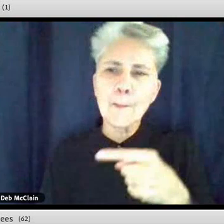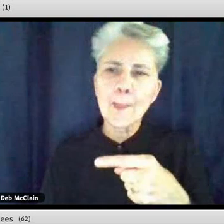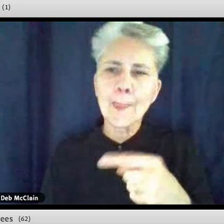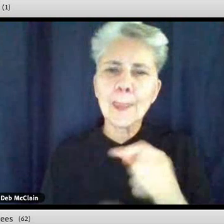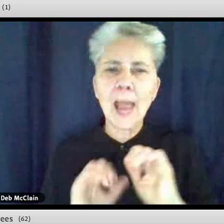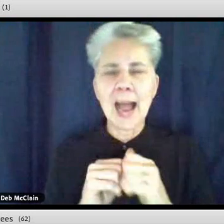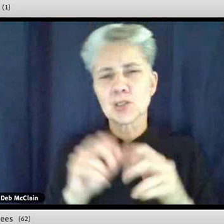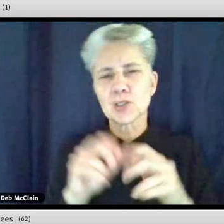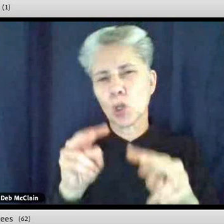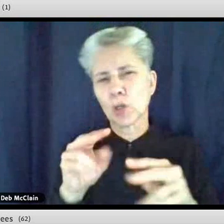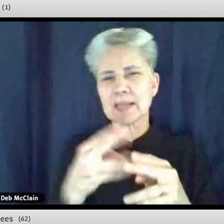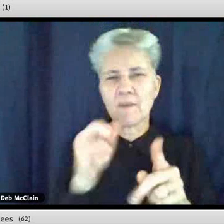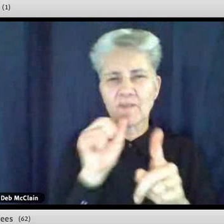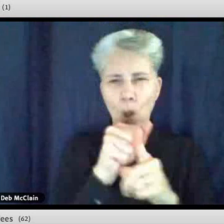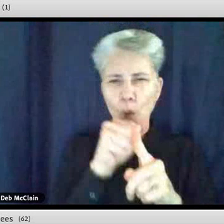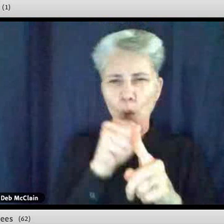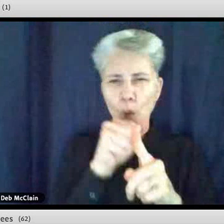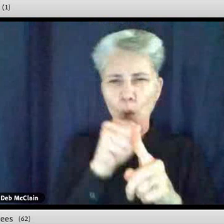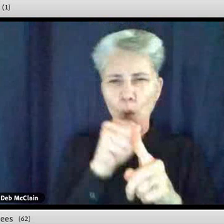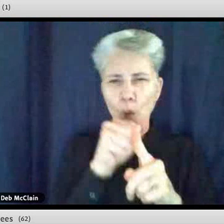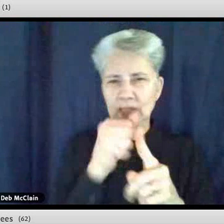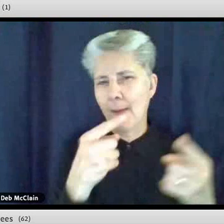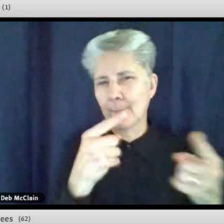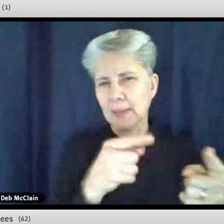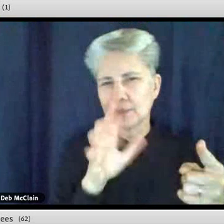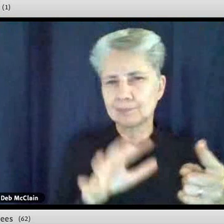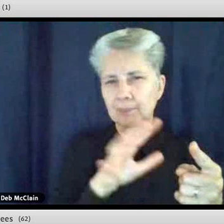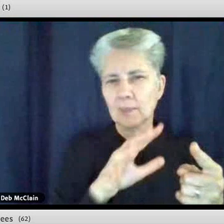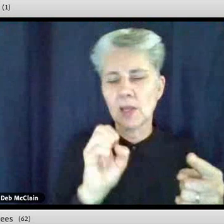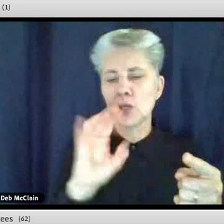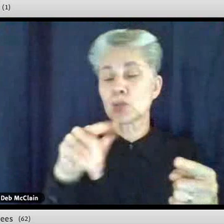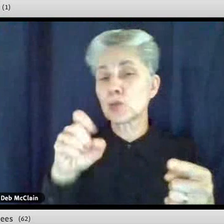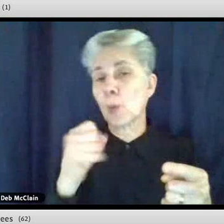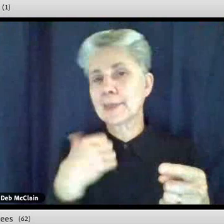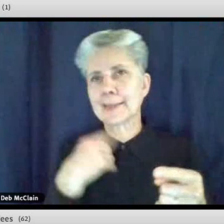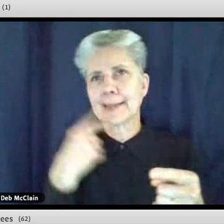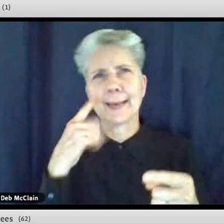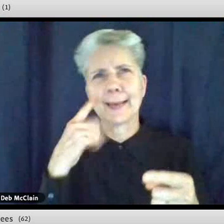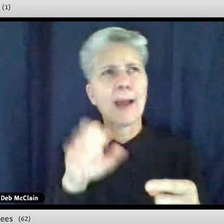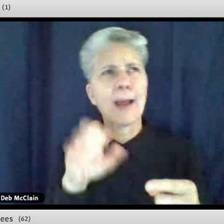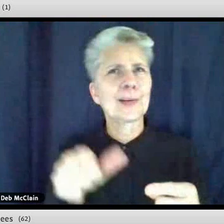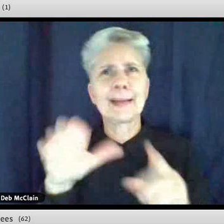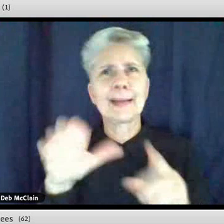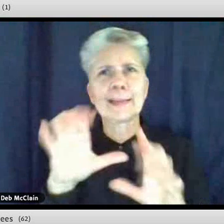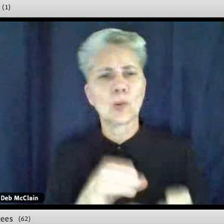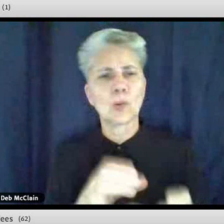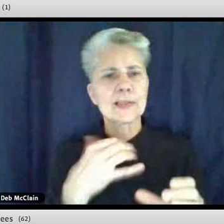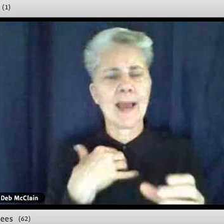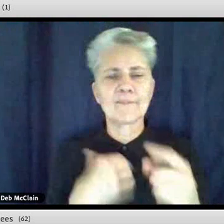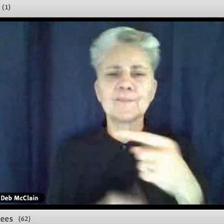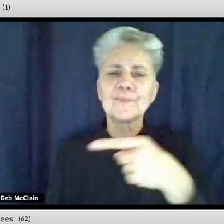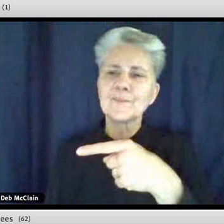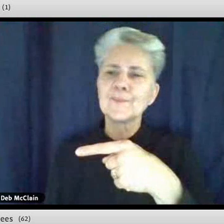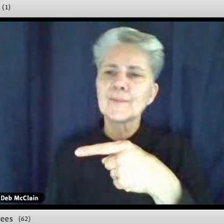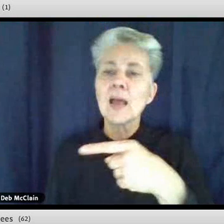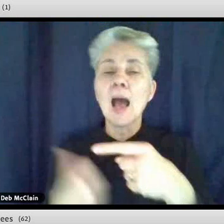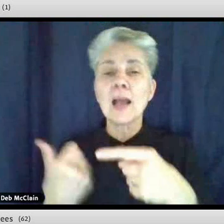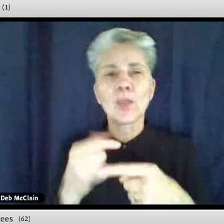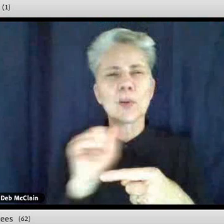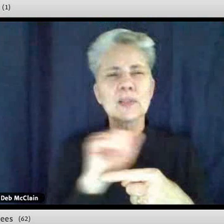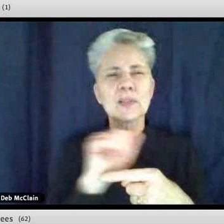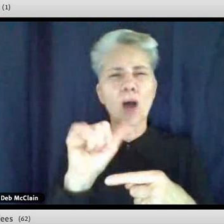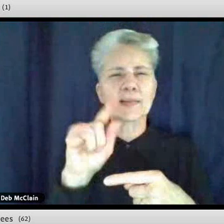really quickly. So this is a way to look at some of the hoaxes that are out there right now. Snopes has like,